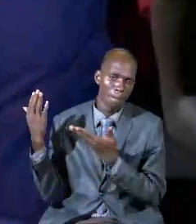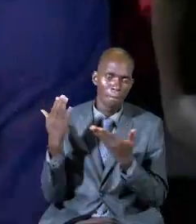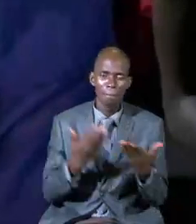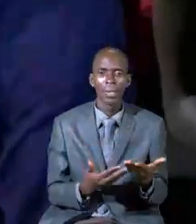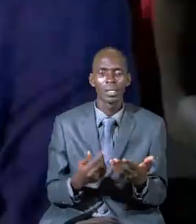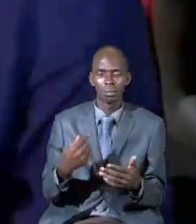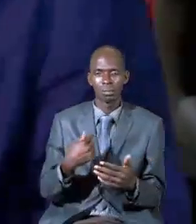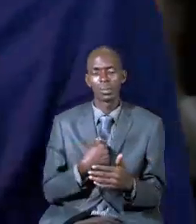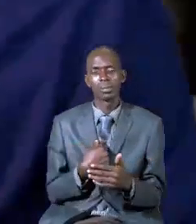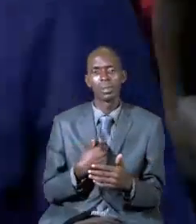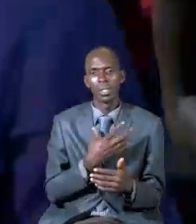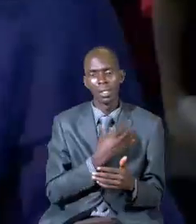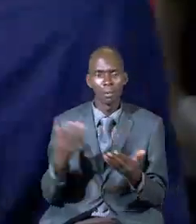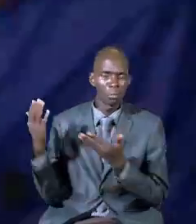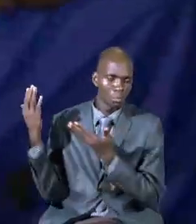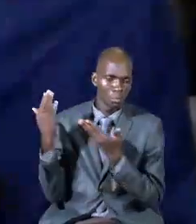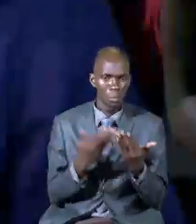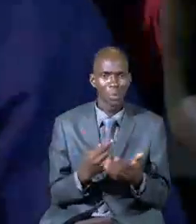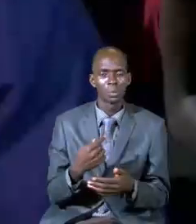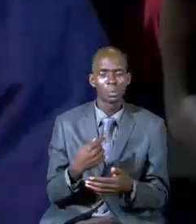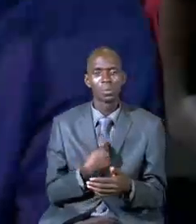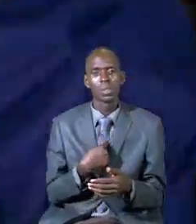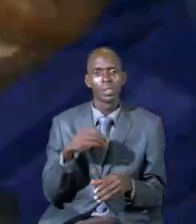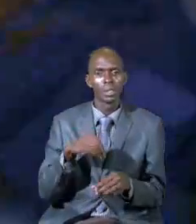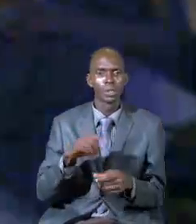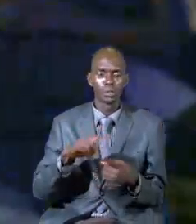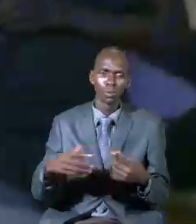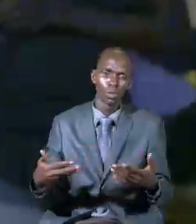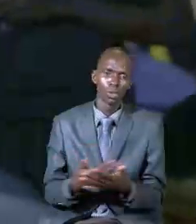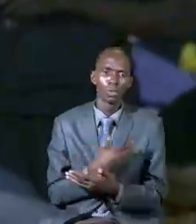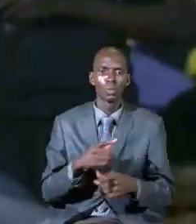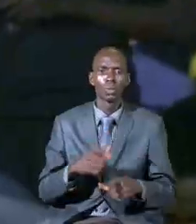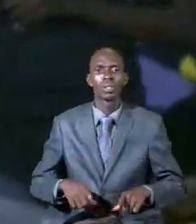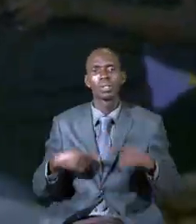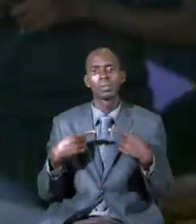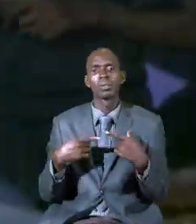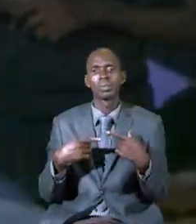bring me into new life.